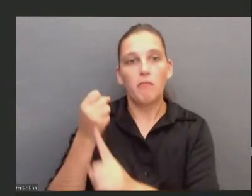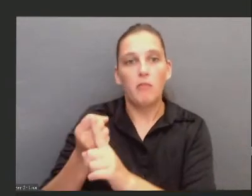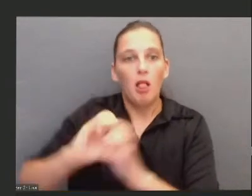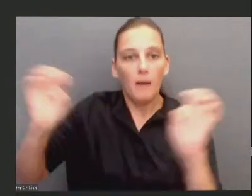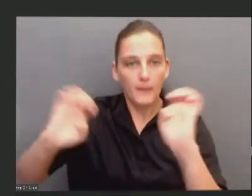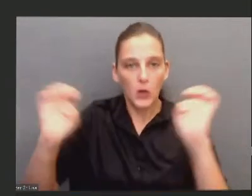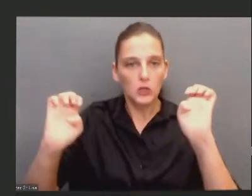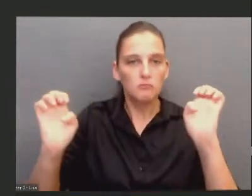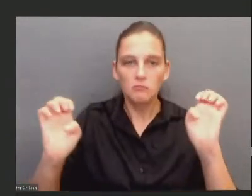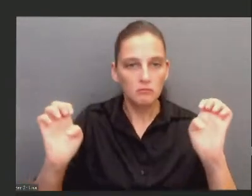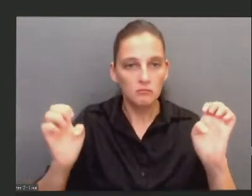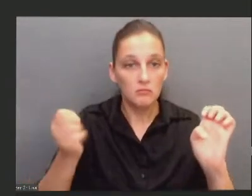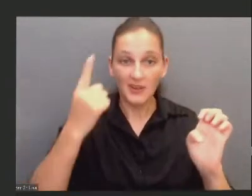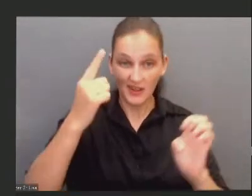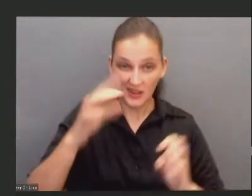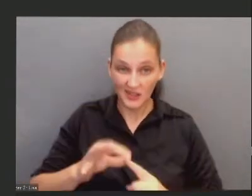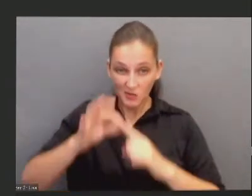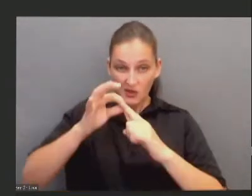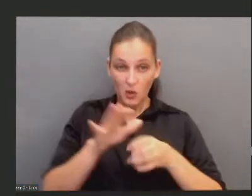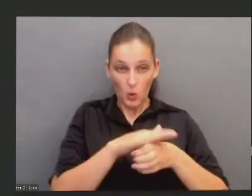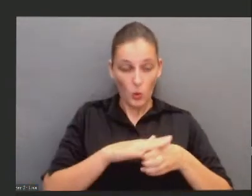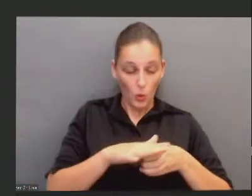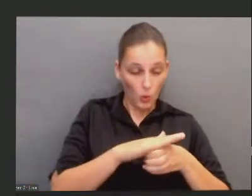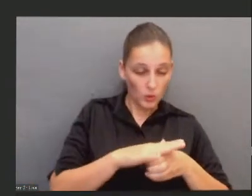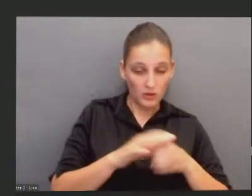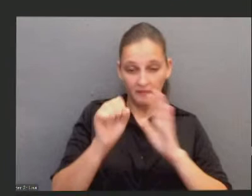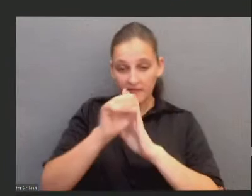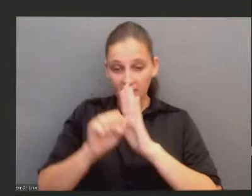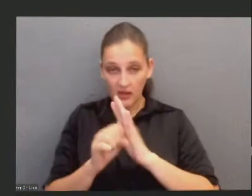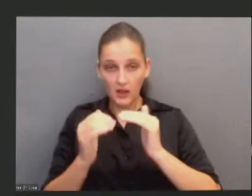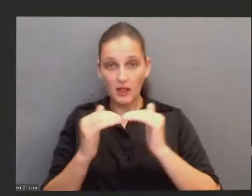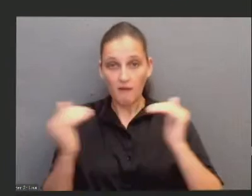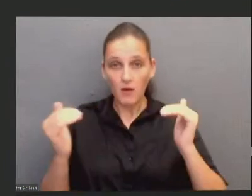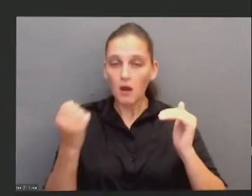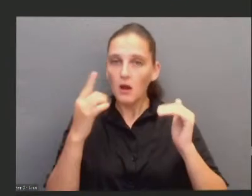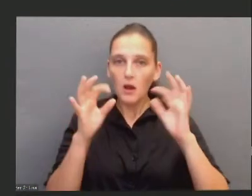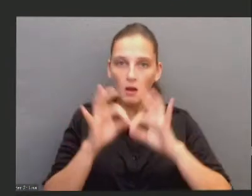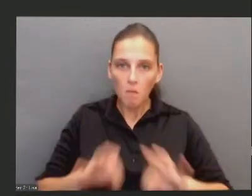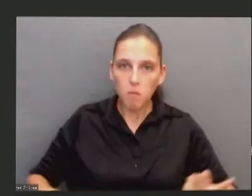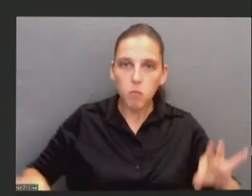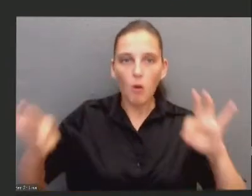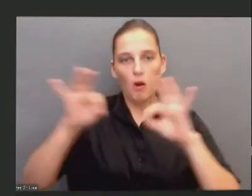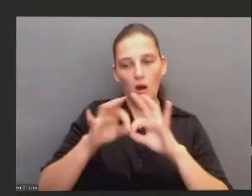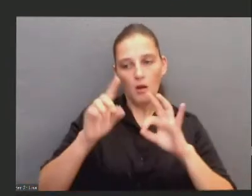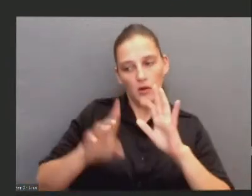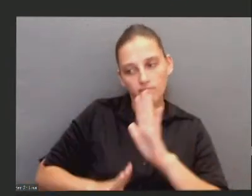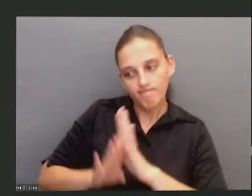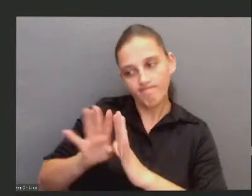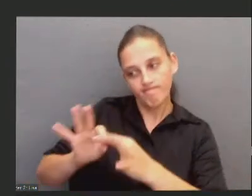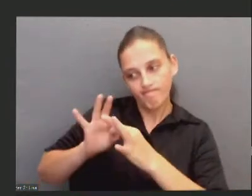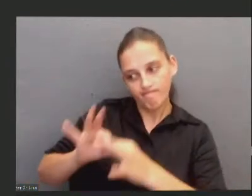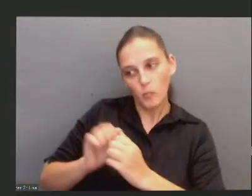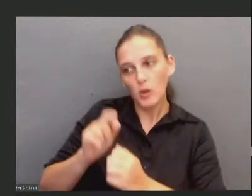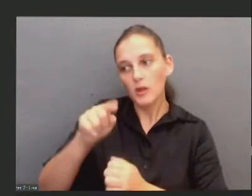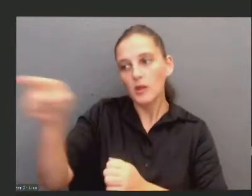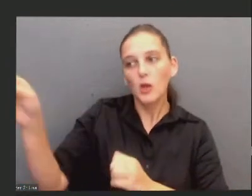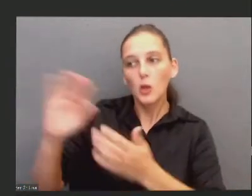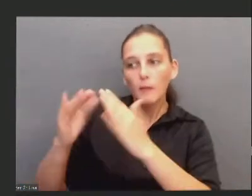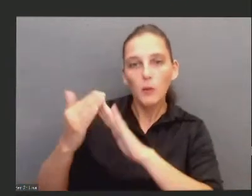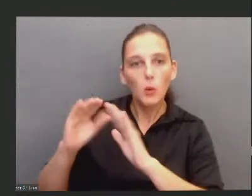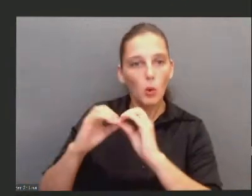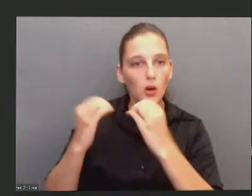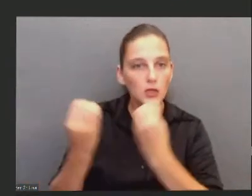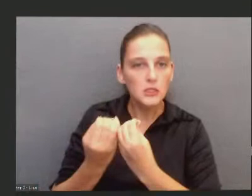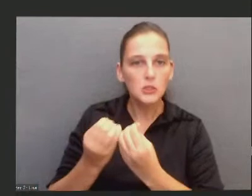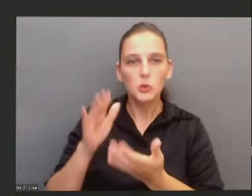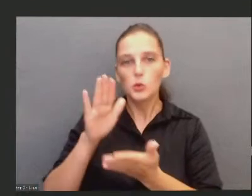especially at the local and state level, it's imperative that these relationships with community-based organizations, with schools, with businesses, all